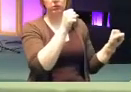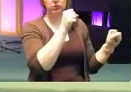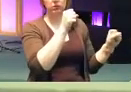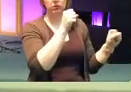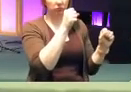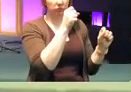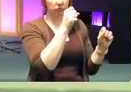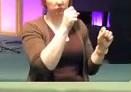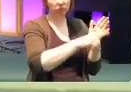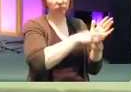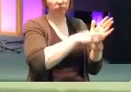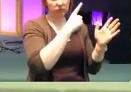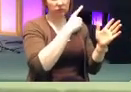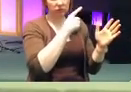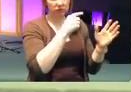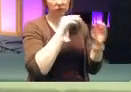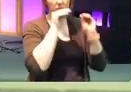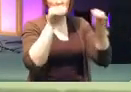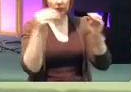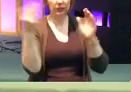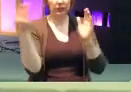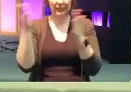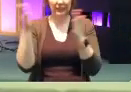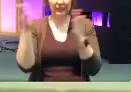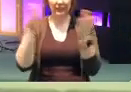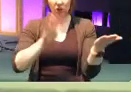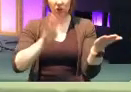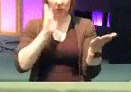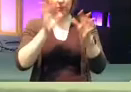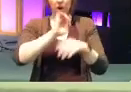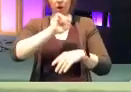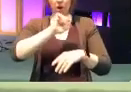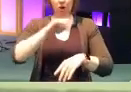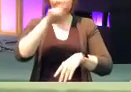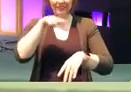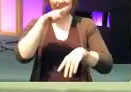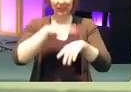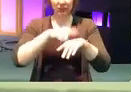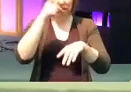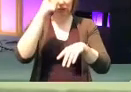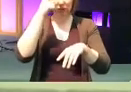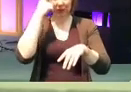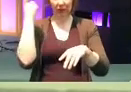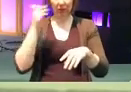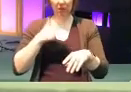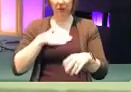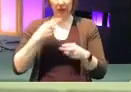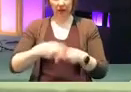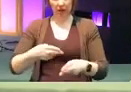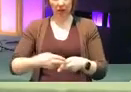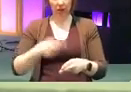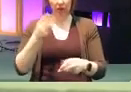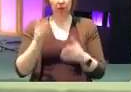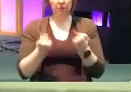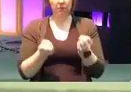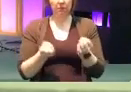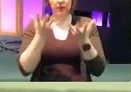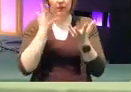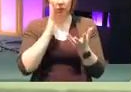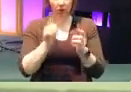death, and you will be hated by all nations for my name's sake. And many will fall